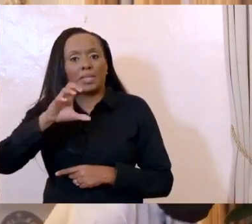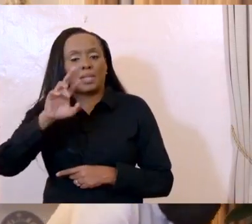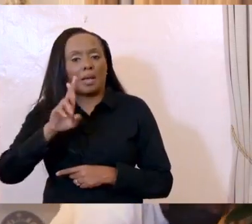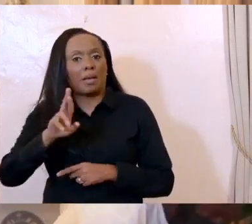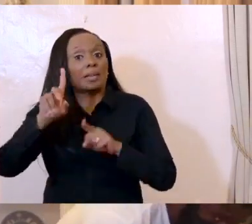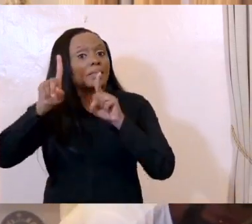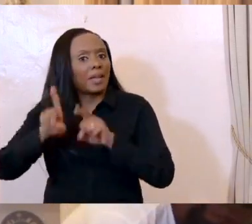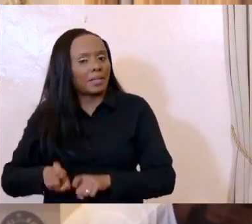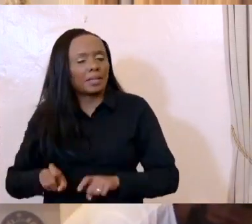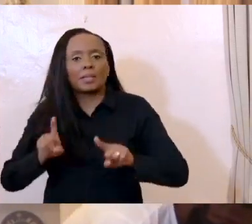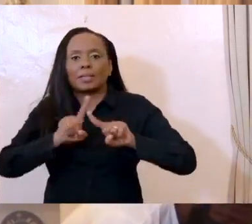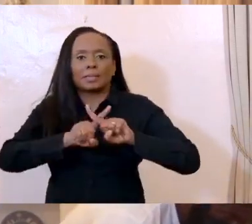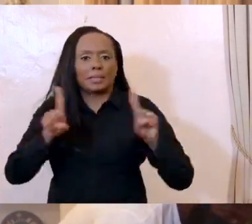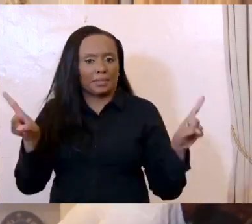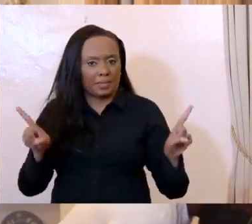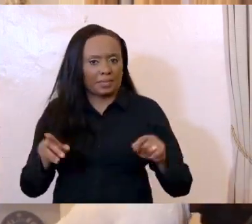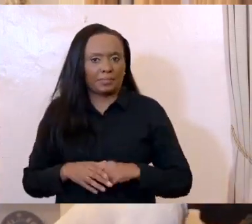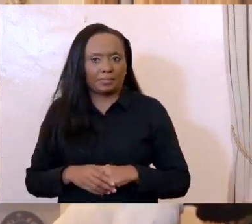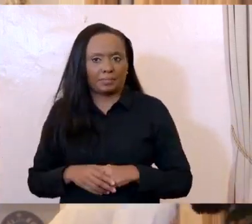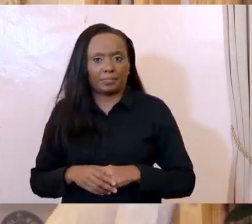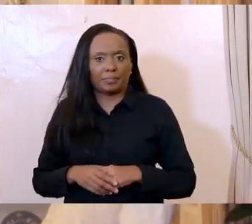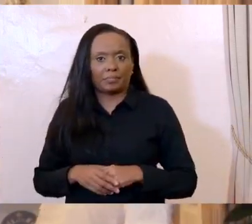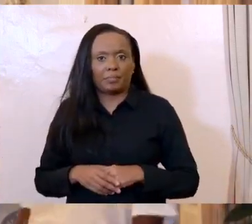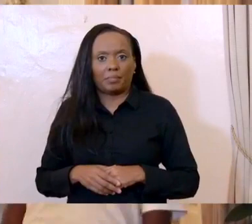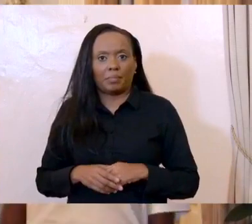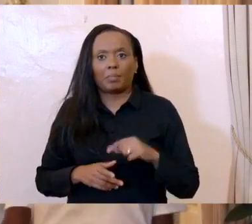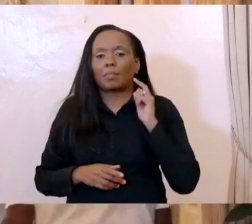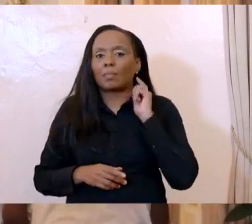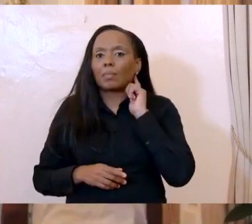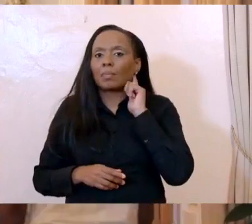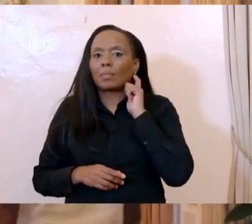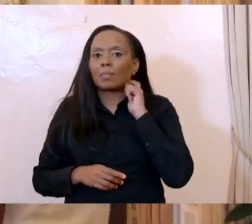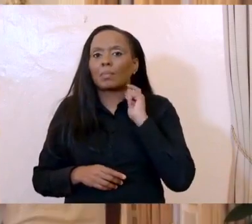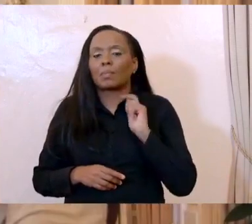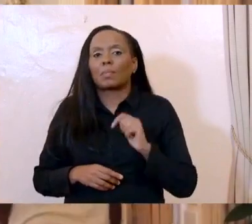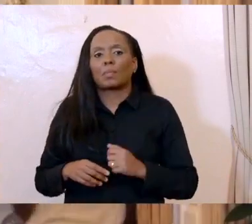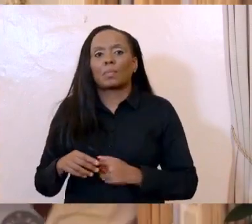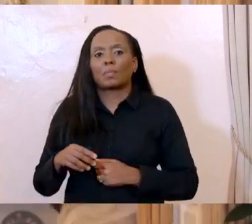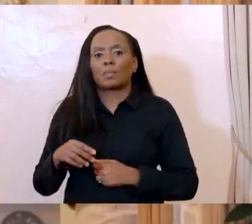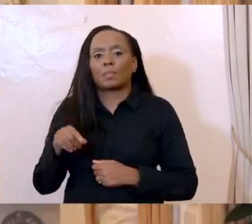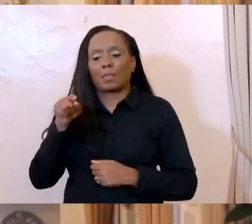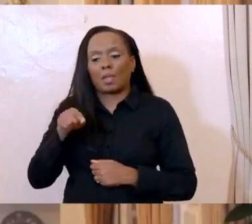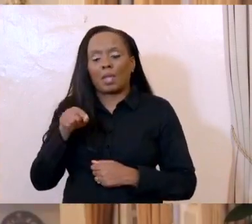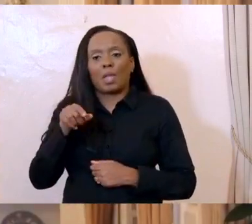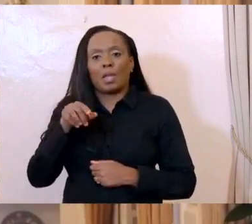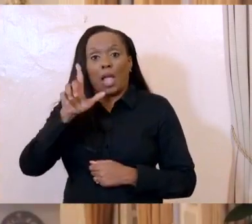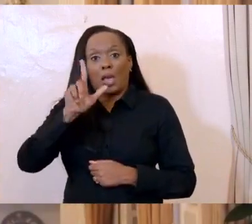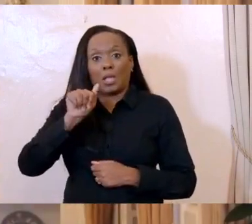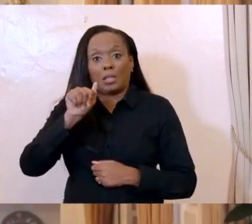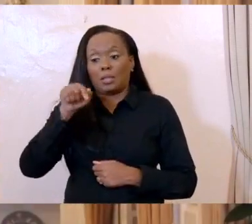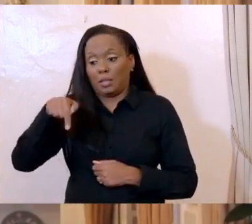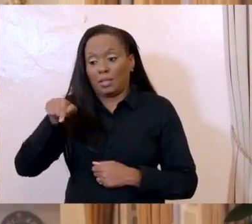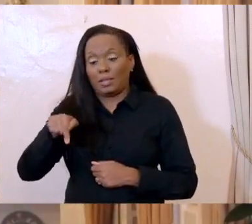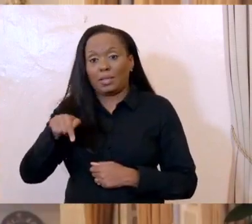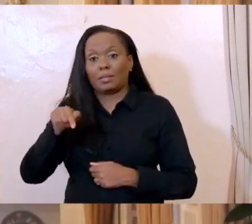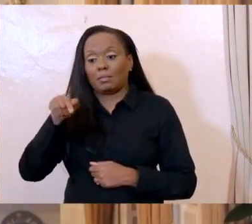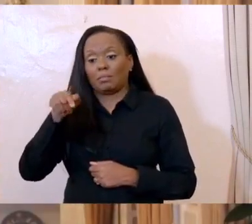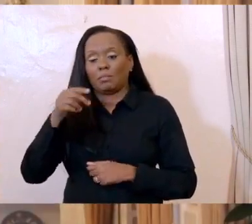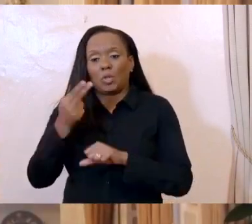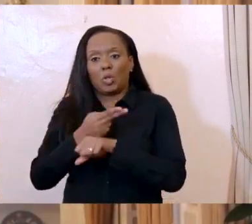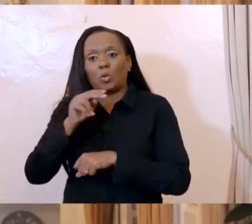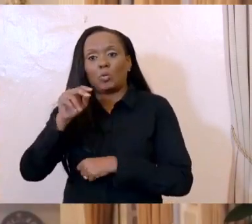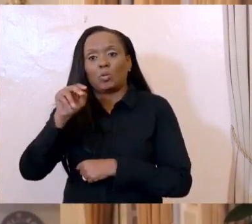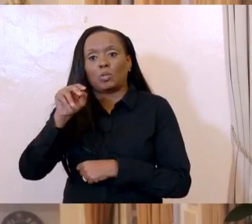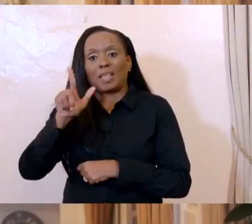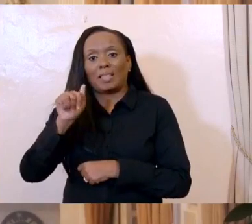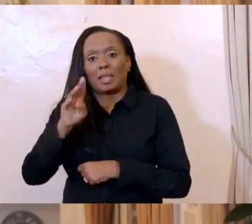the capacity to test or the capacity to provide PCR tests. The lab has went from doing